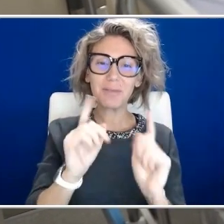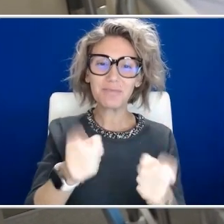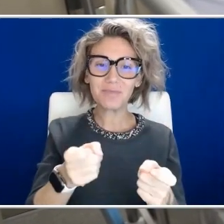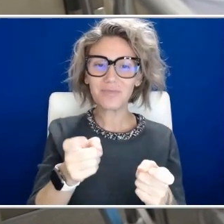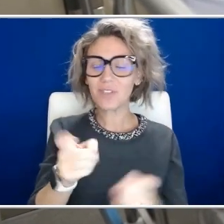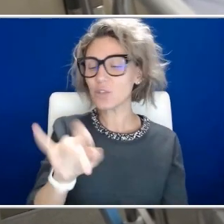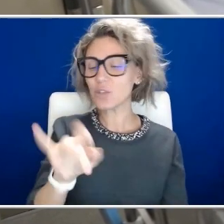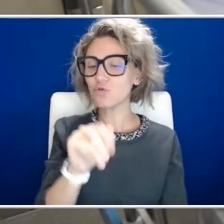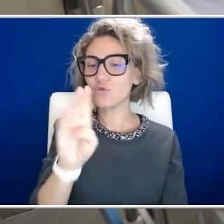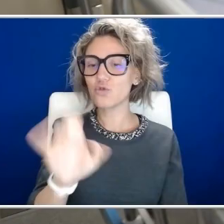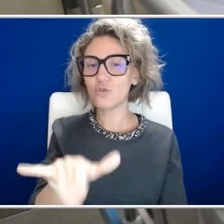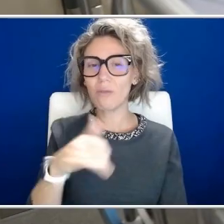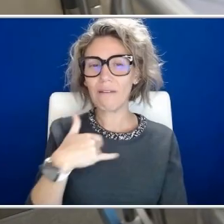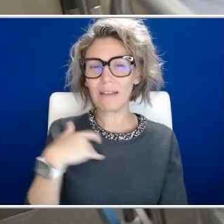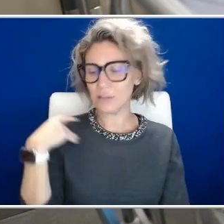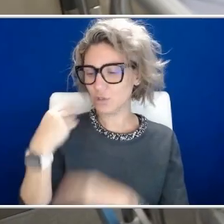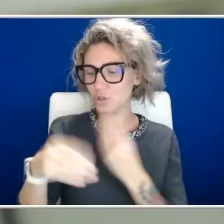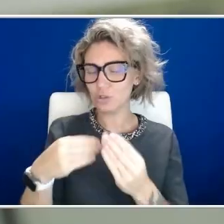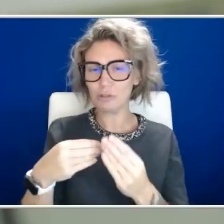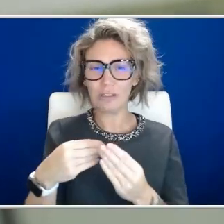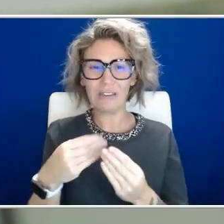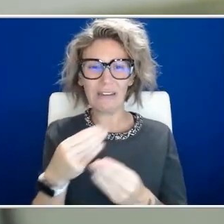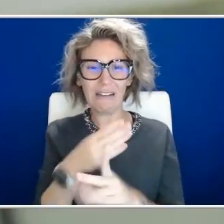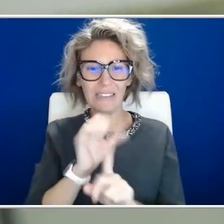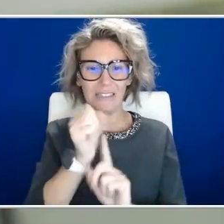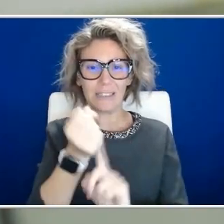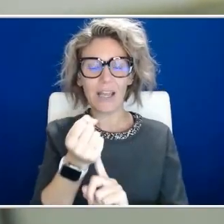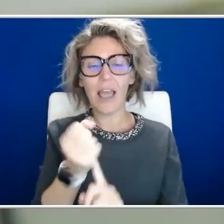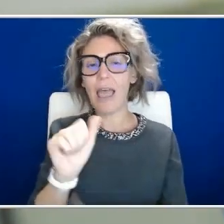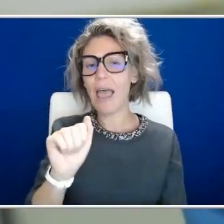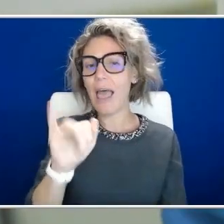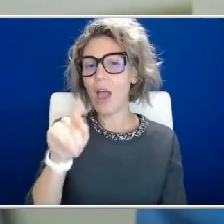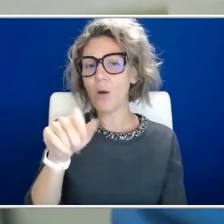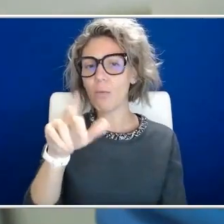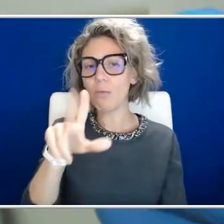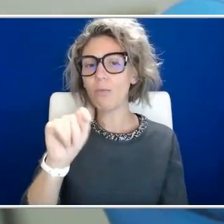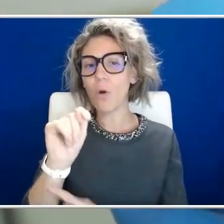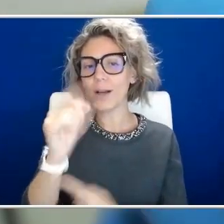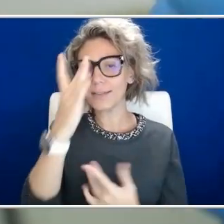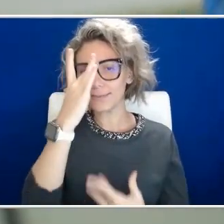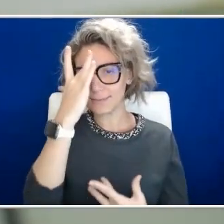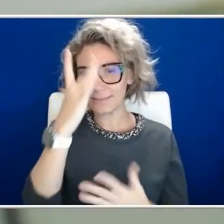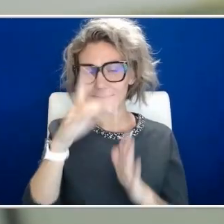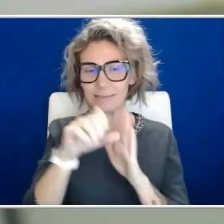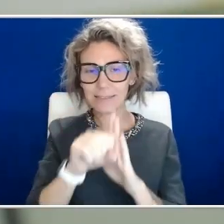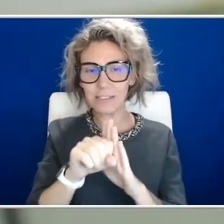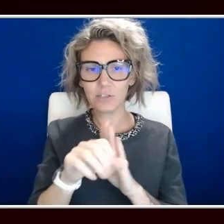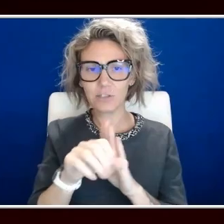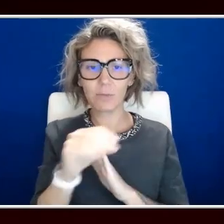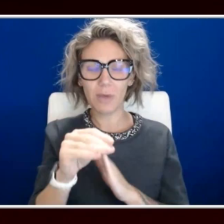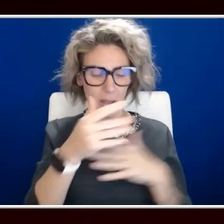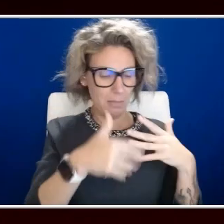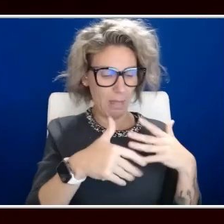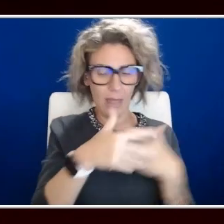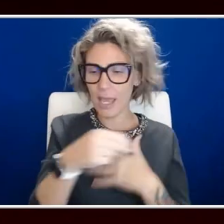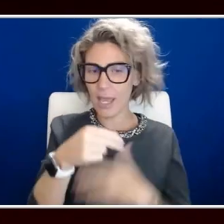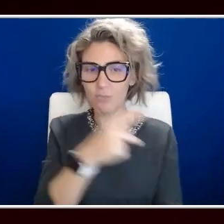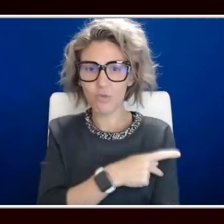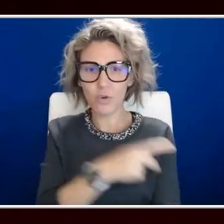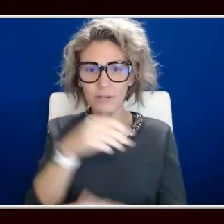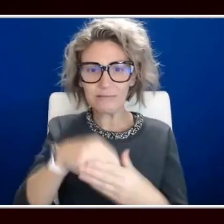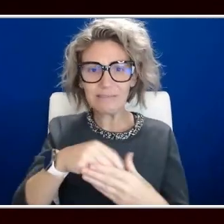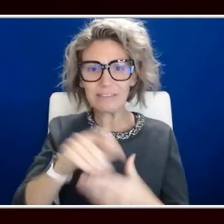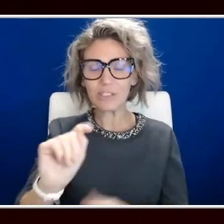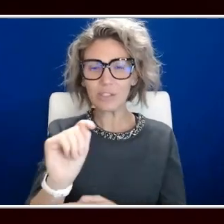genetic condition called Alport syndrome. The condition allows blood and protein into the urine and causes